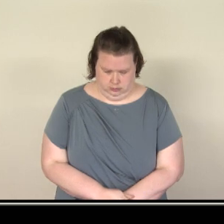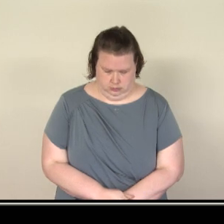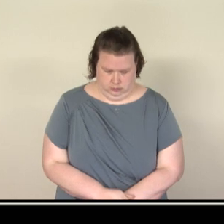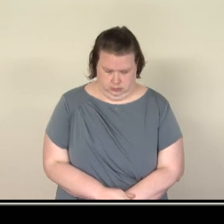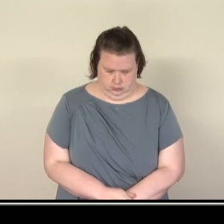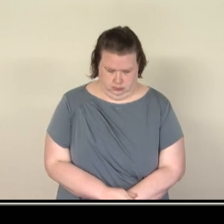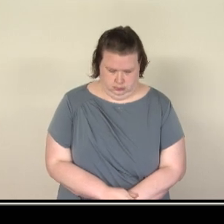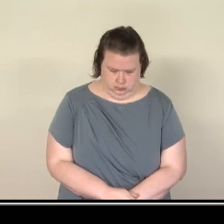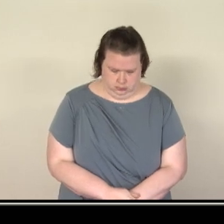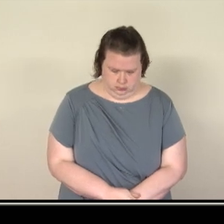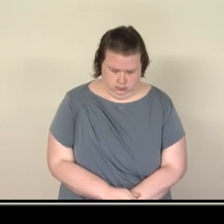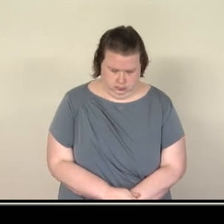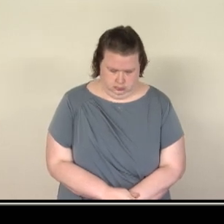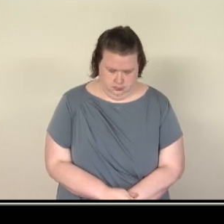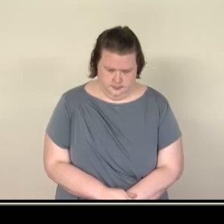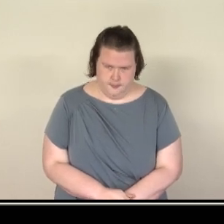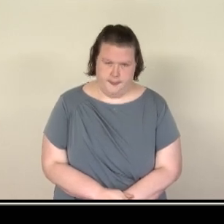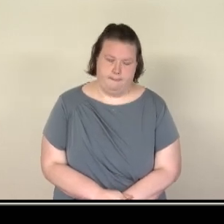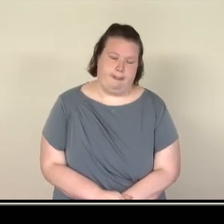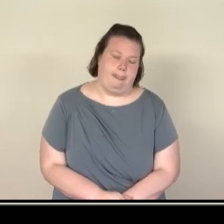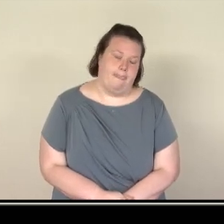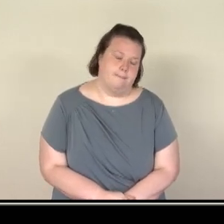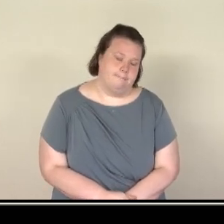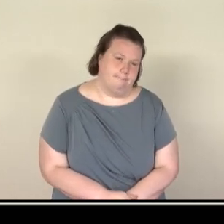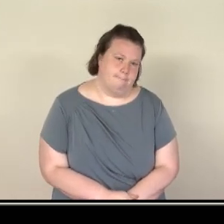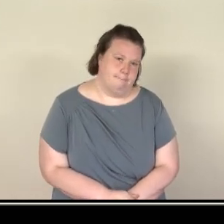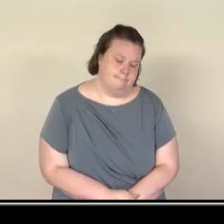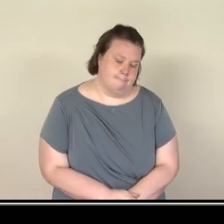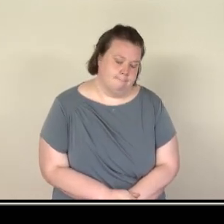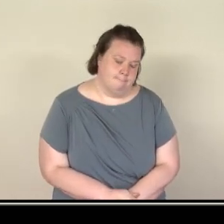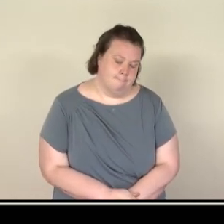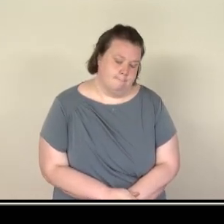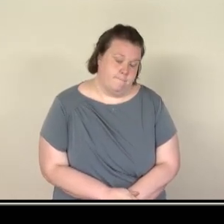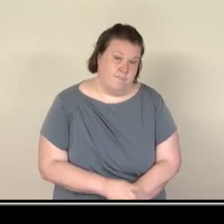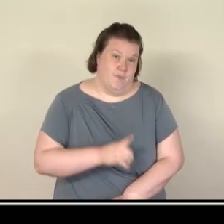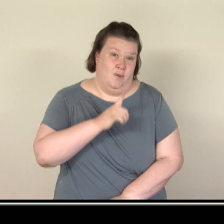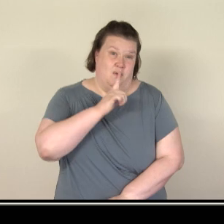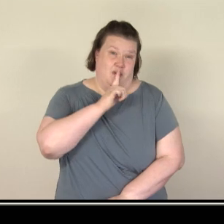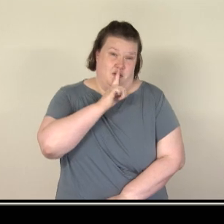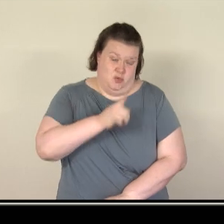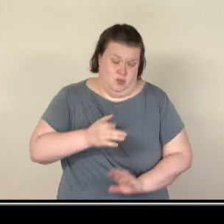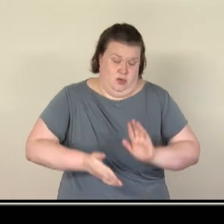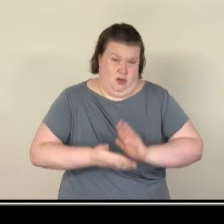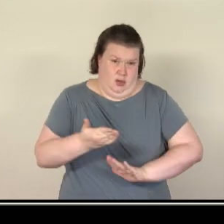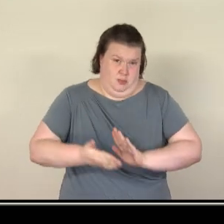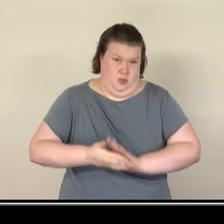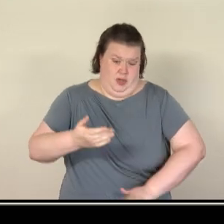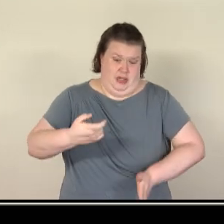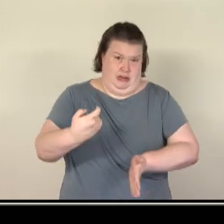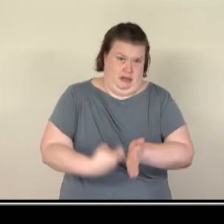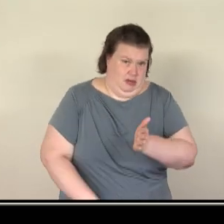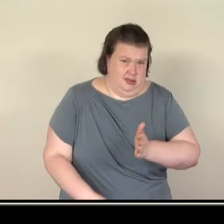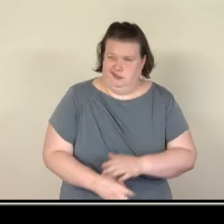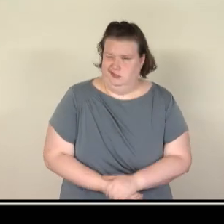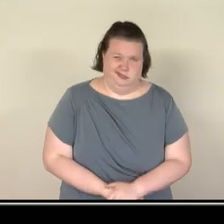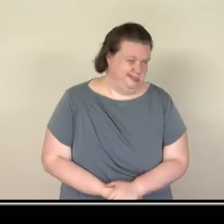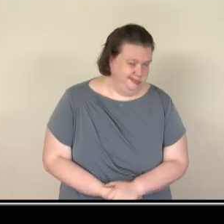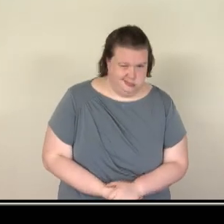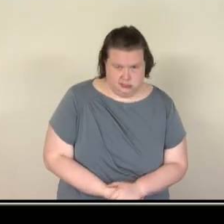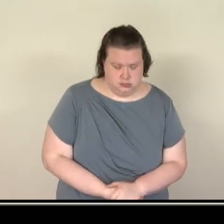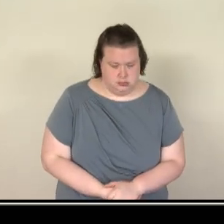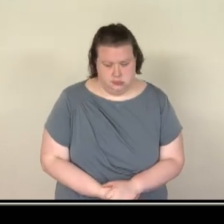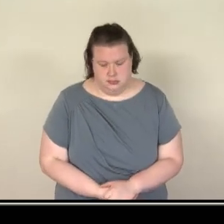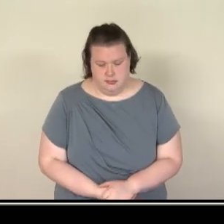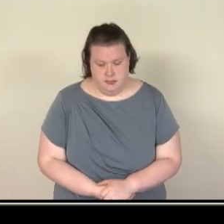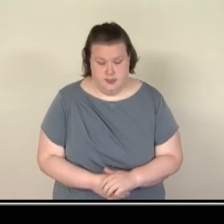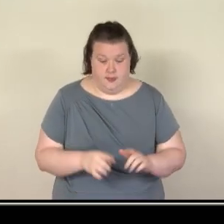they're not real, they're not real operating expenditures for the most part. When we went up in